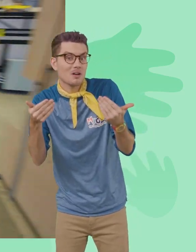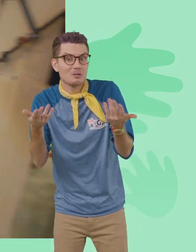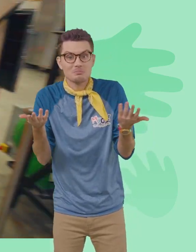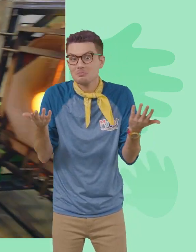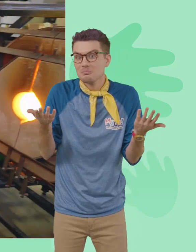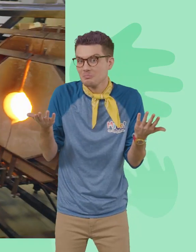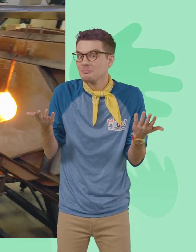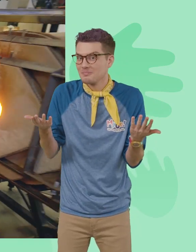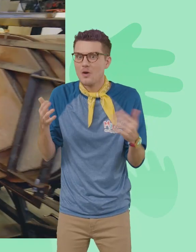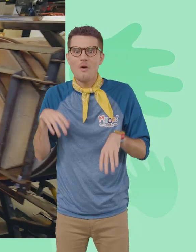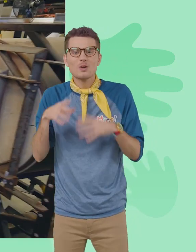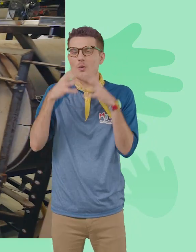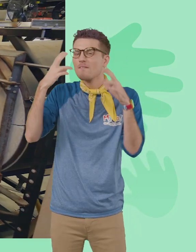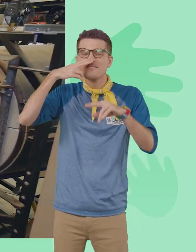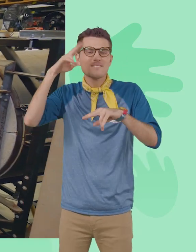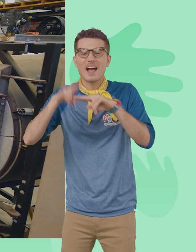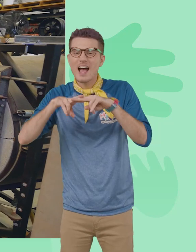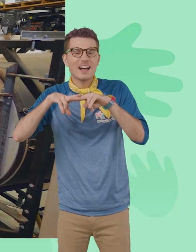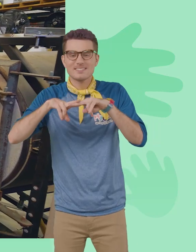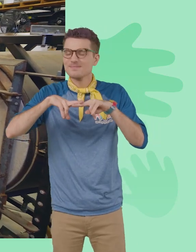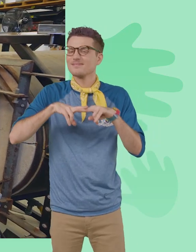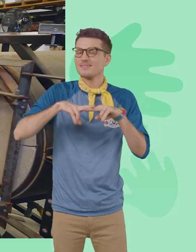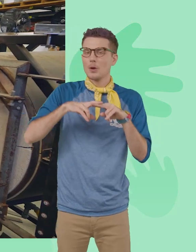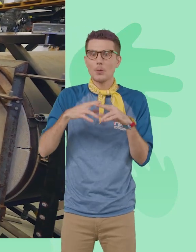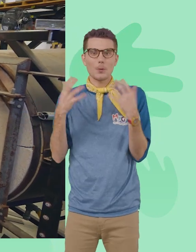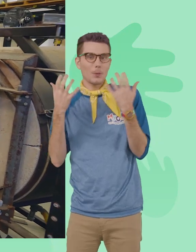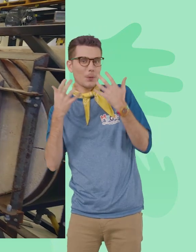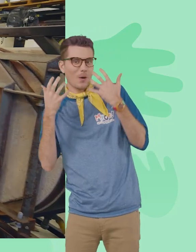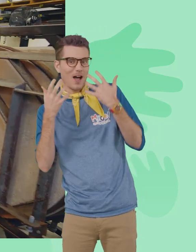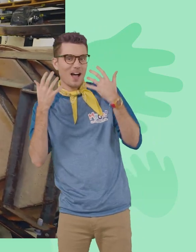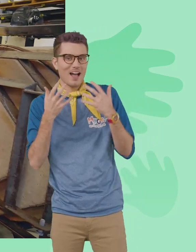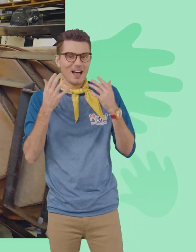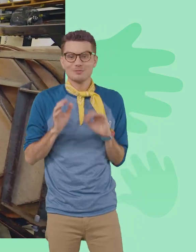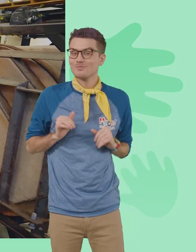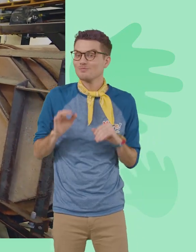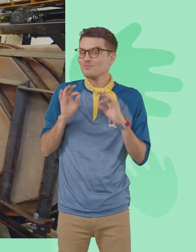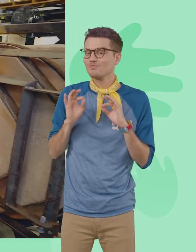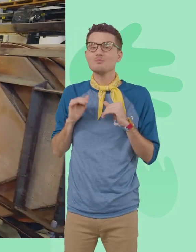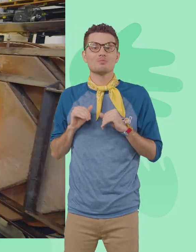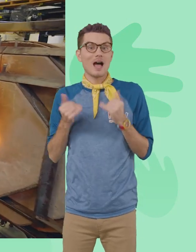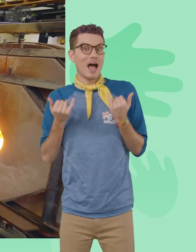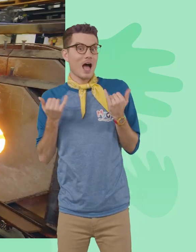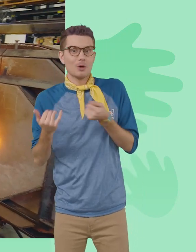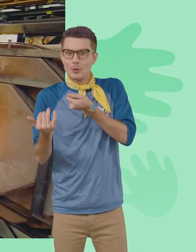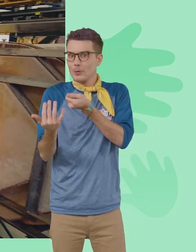This is so much fun. Whoa. All right. Now we're heating it up.